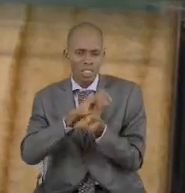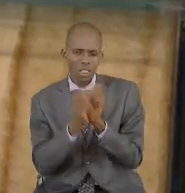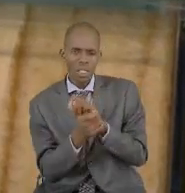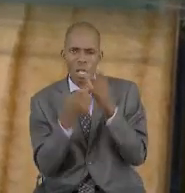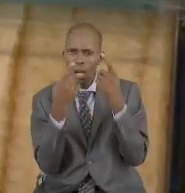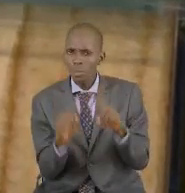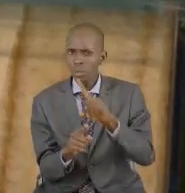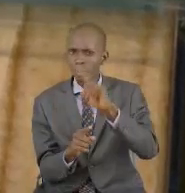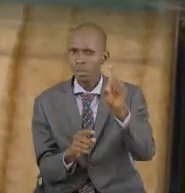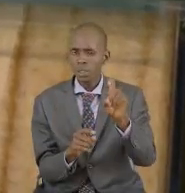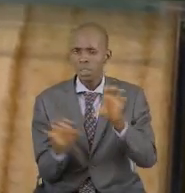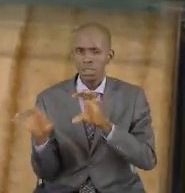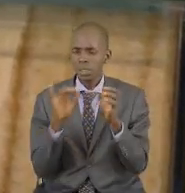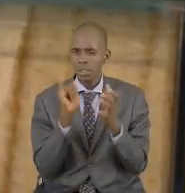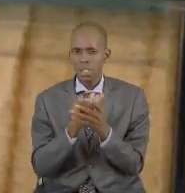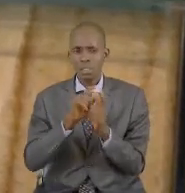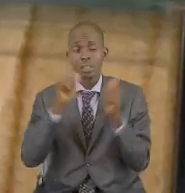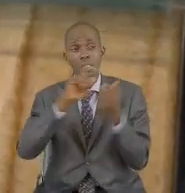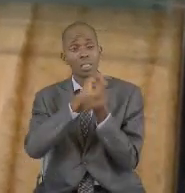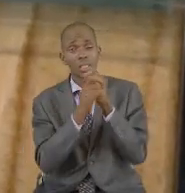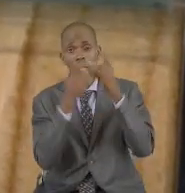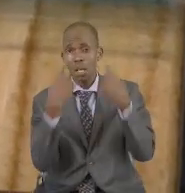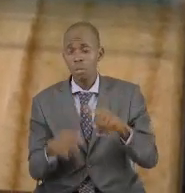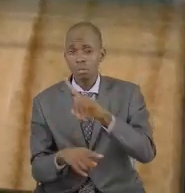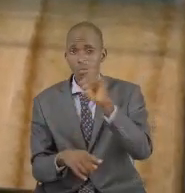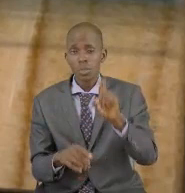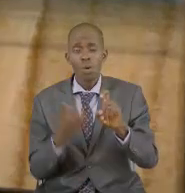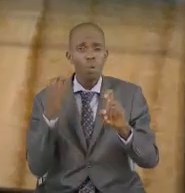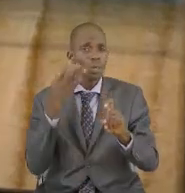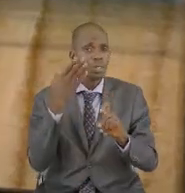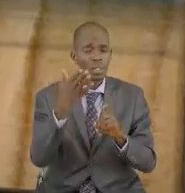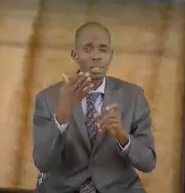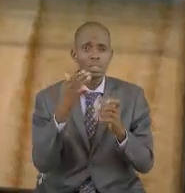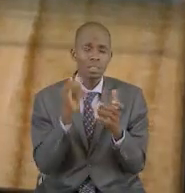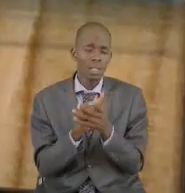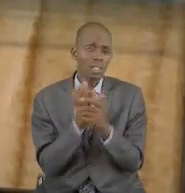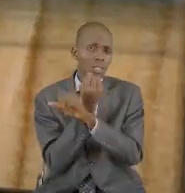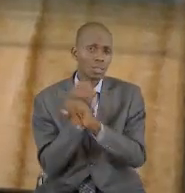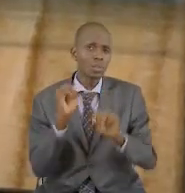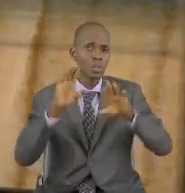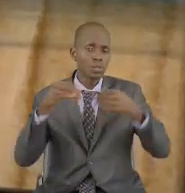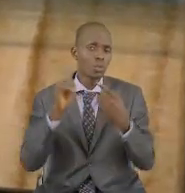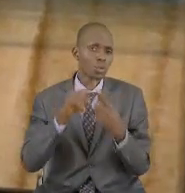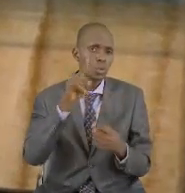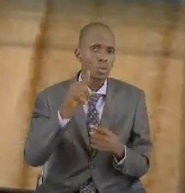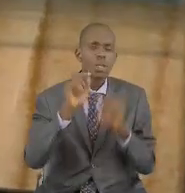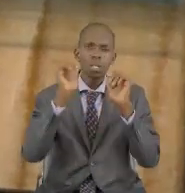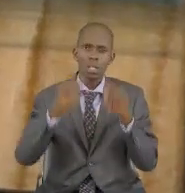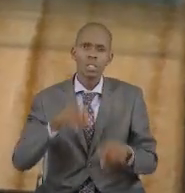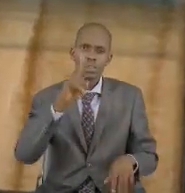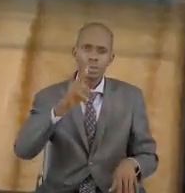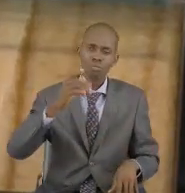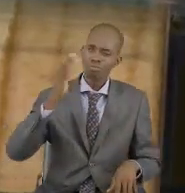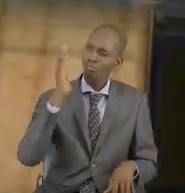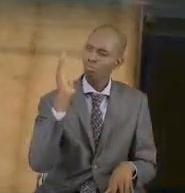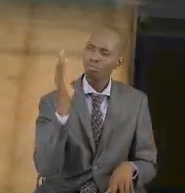that transformation happen? Was that salvation given to you? And can you testify of